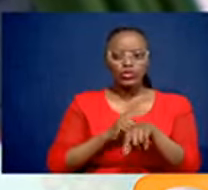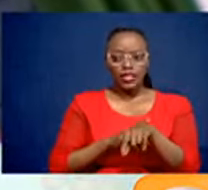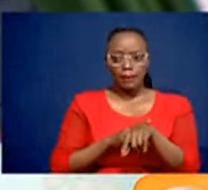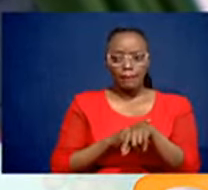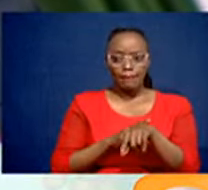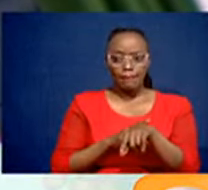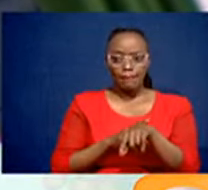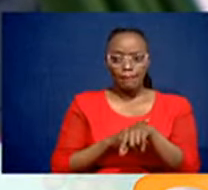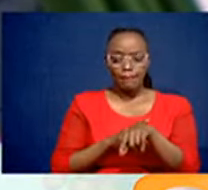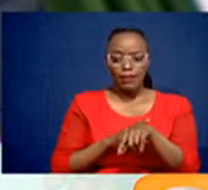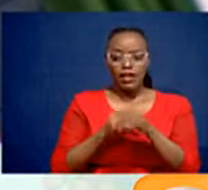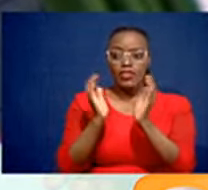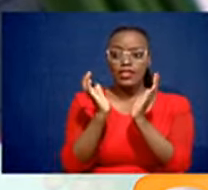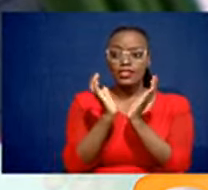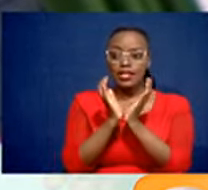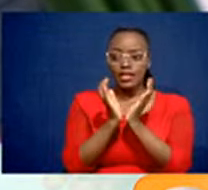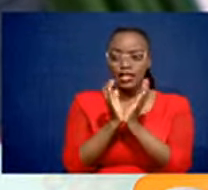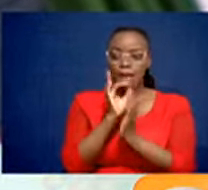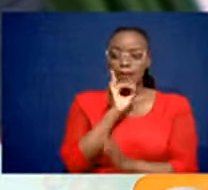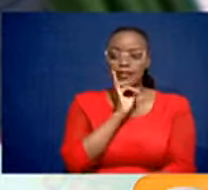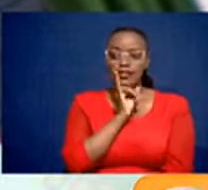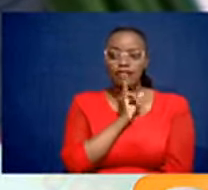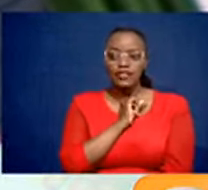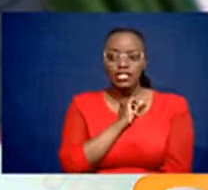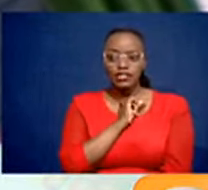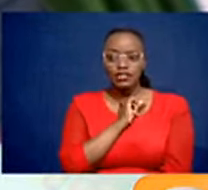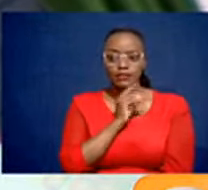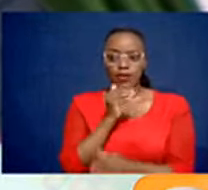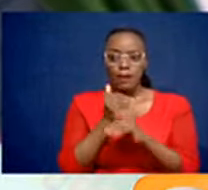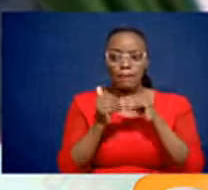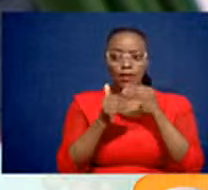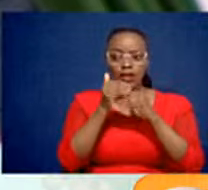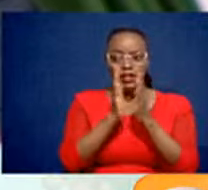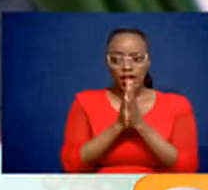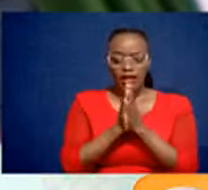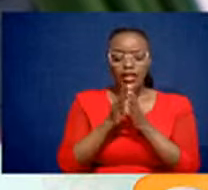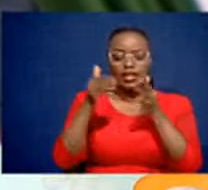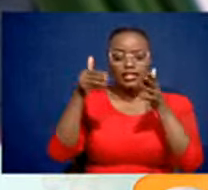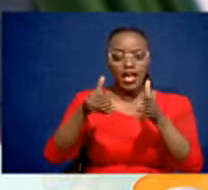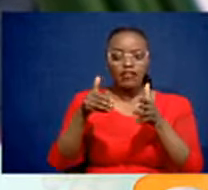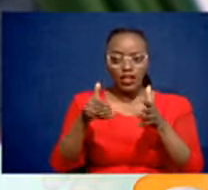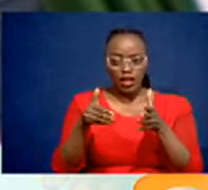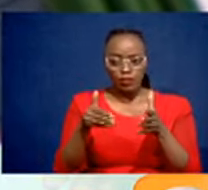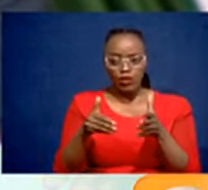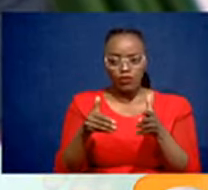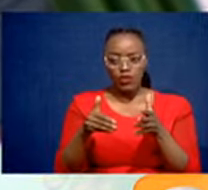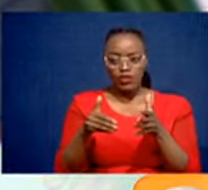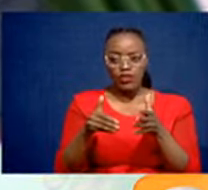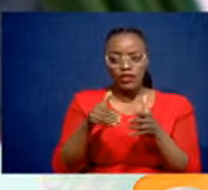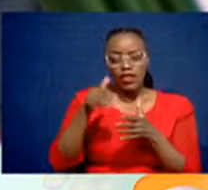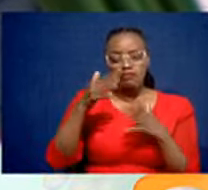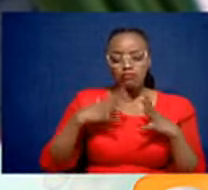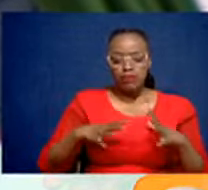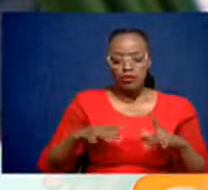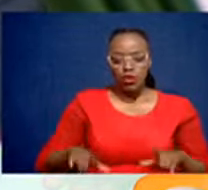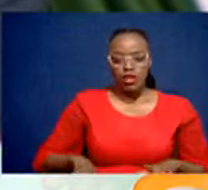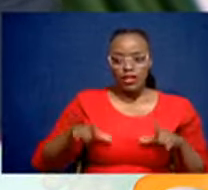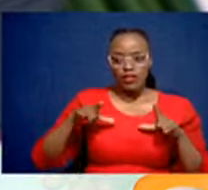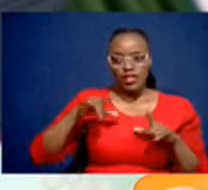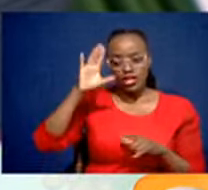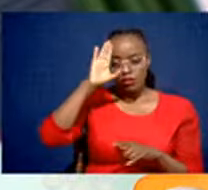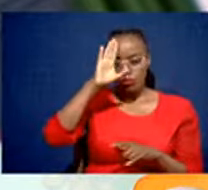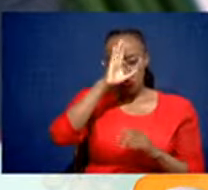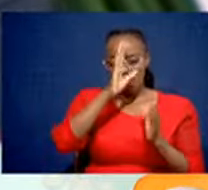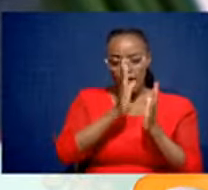this stadium is completed and made available for the people of this county and for Kenyans.